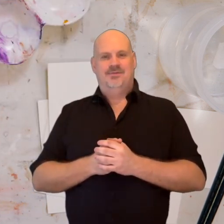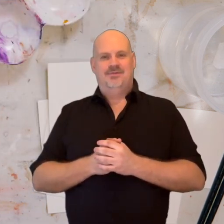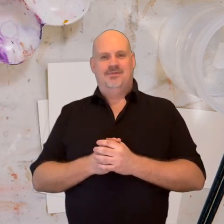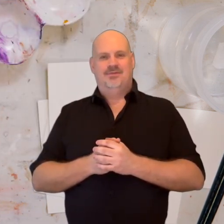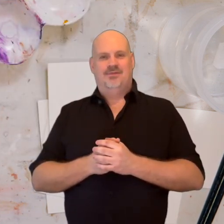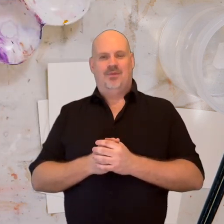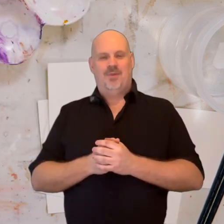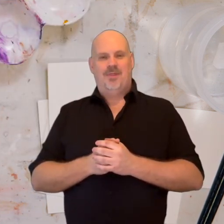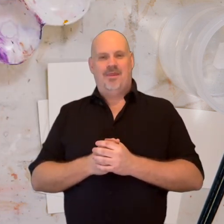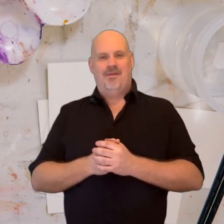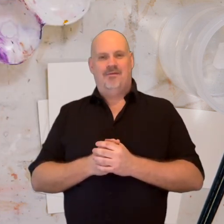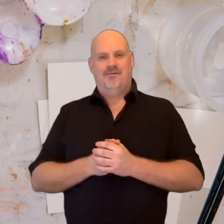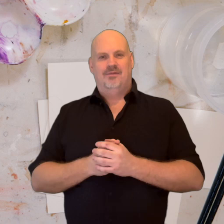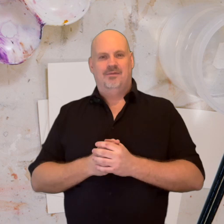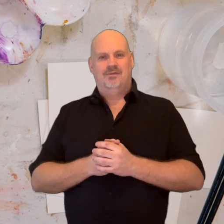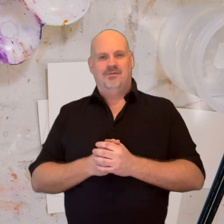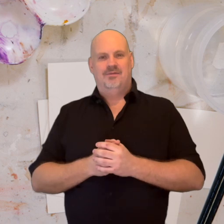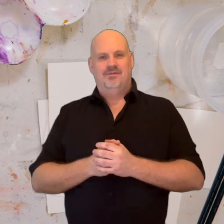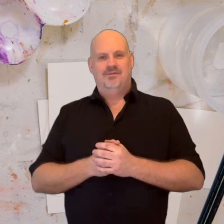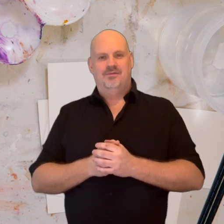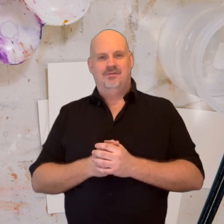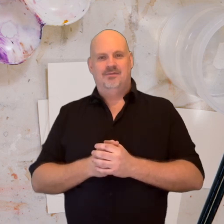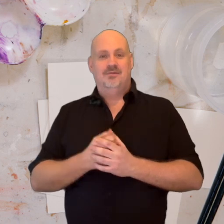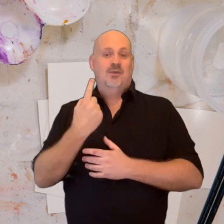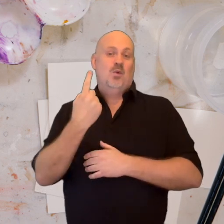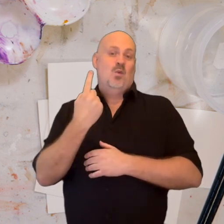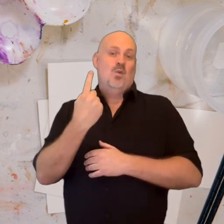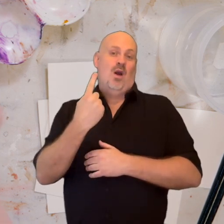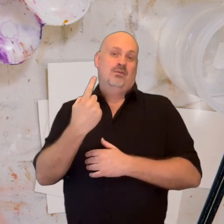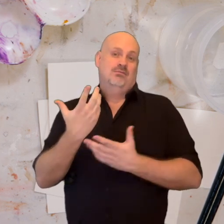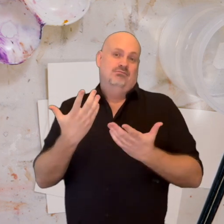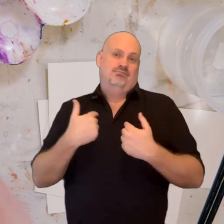One approach that I like for myself is that I'm like building a world,